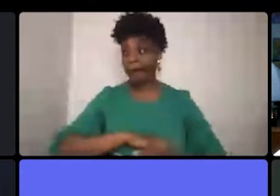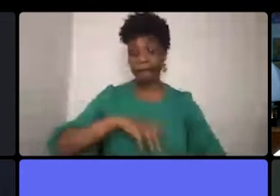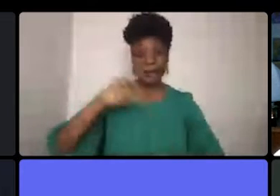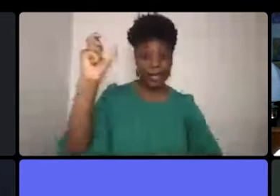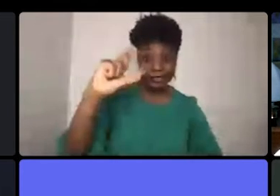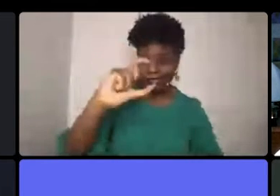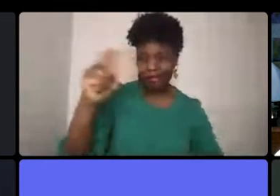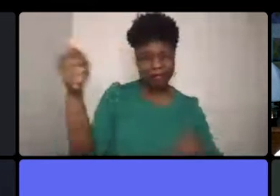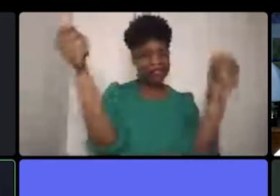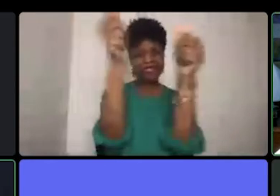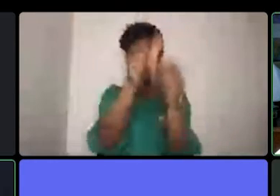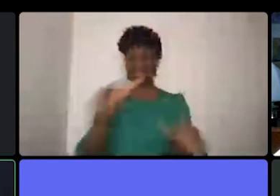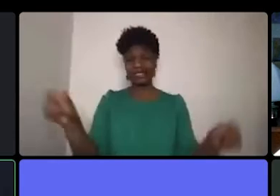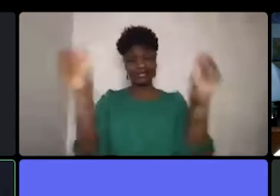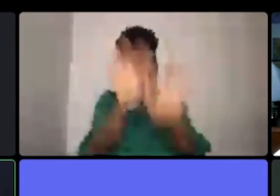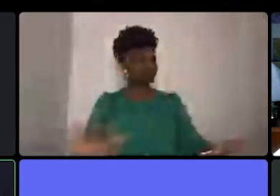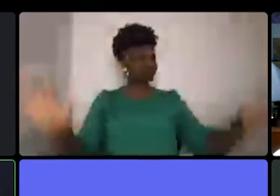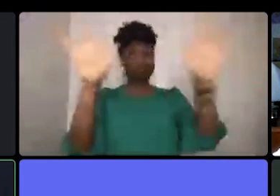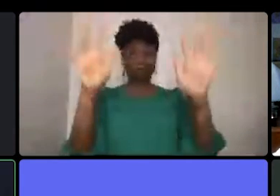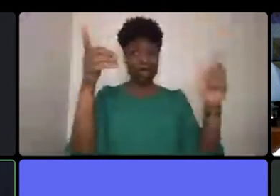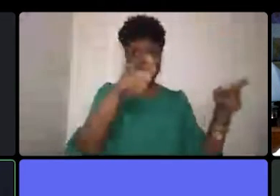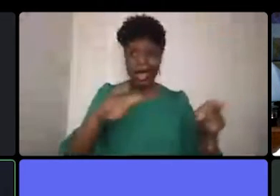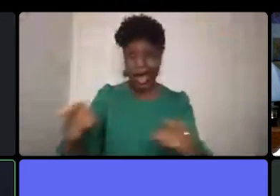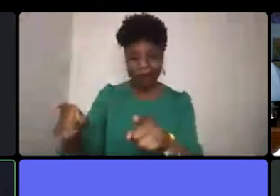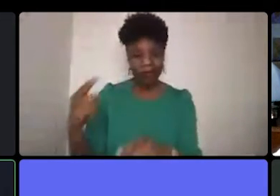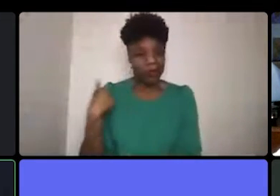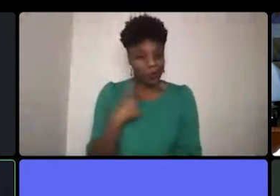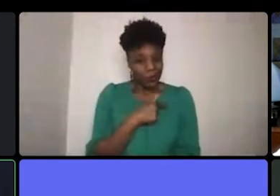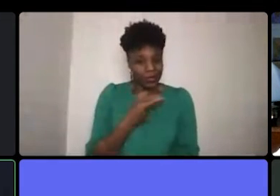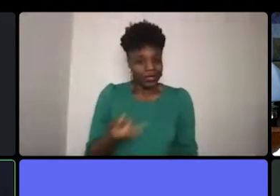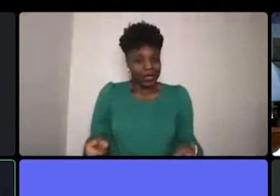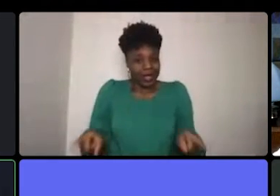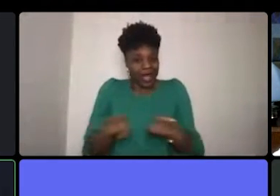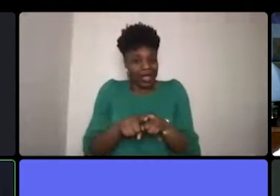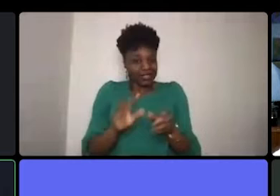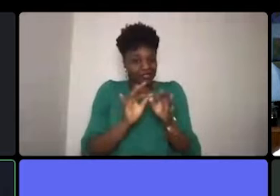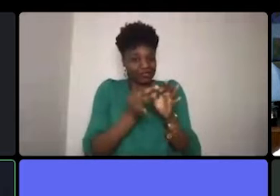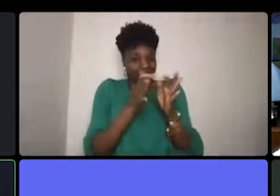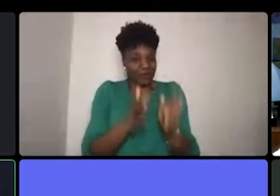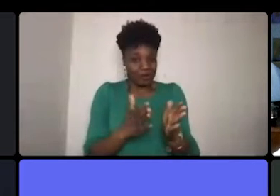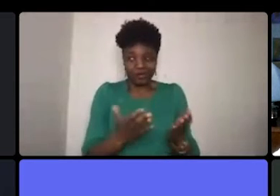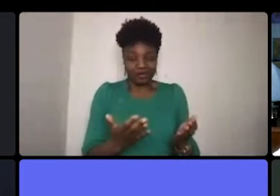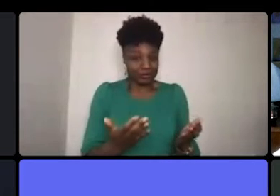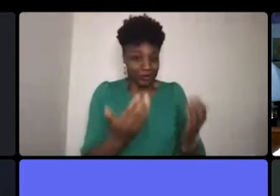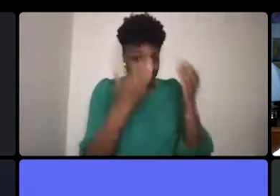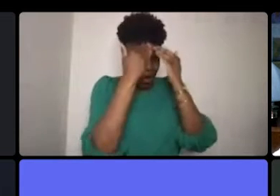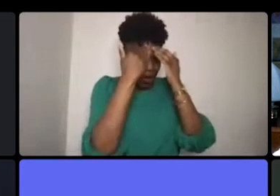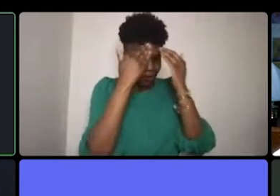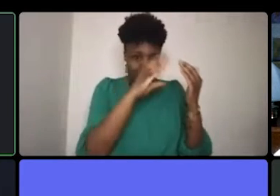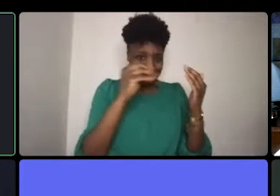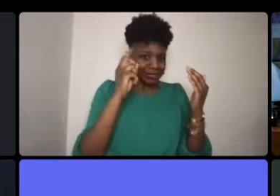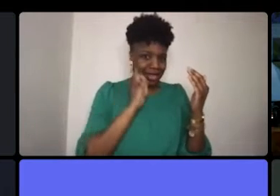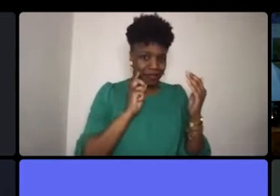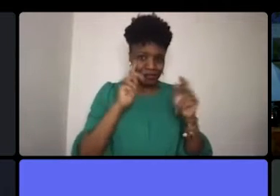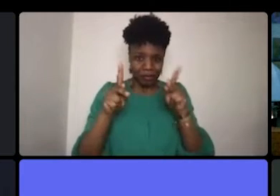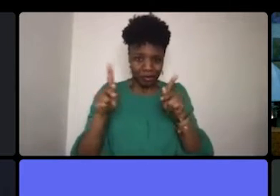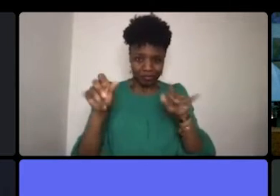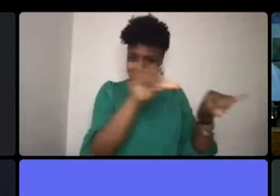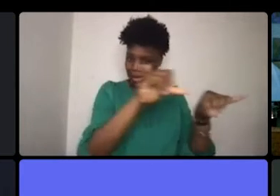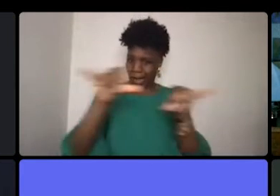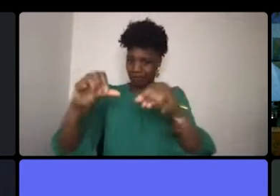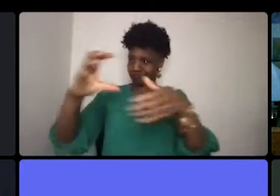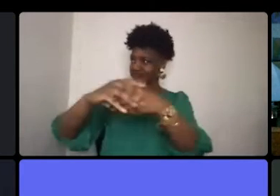Instagram, we have to know it or should know it, but that people are talking about the same topics. Hmm.